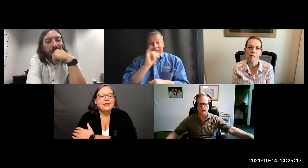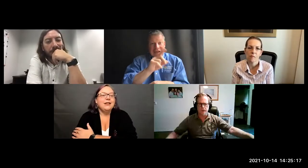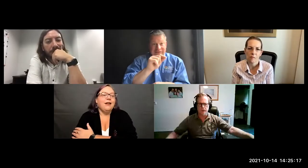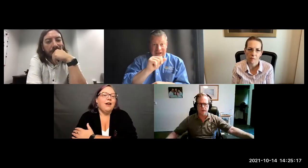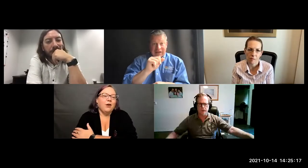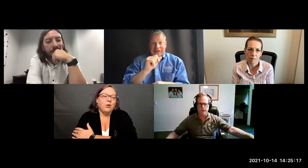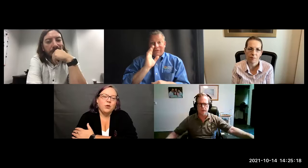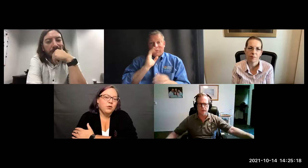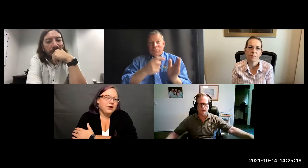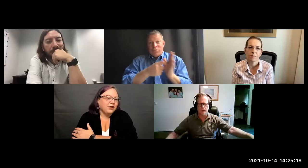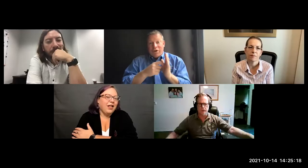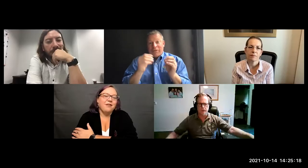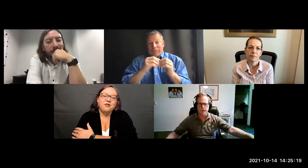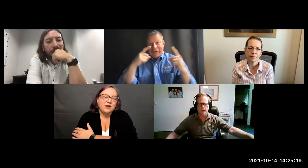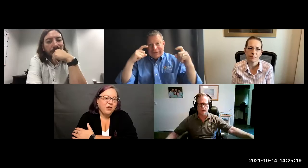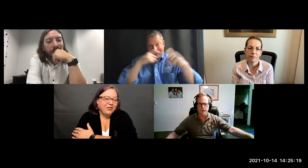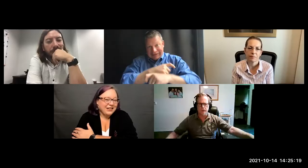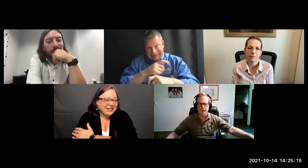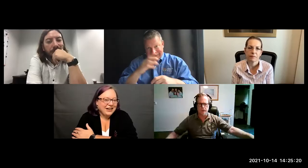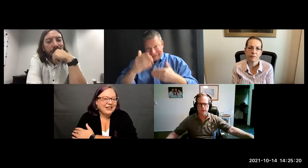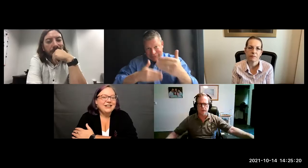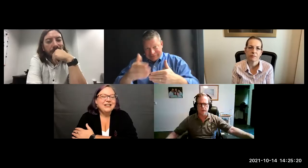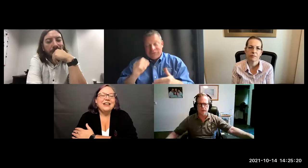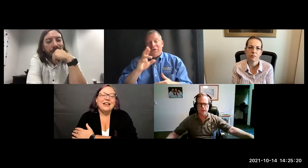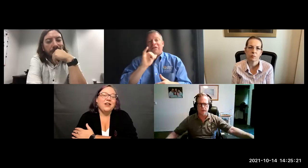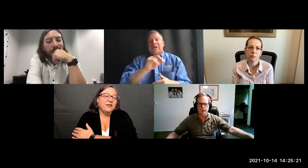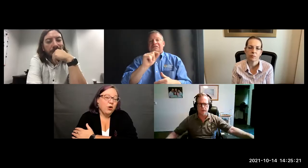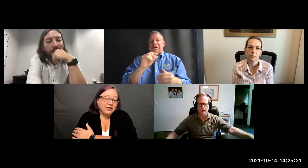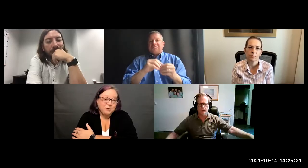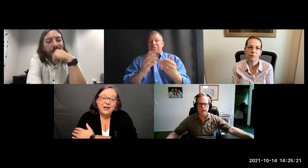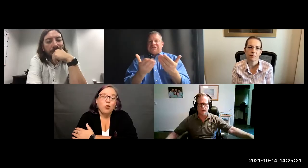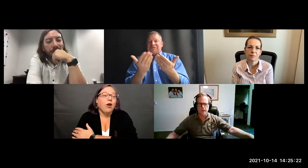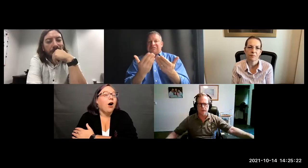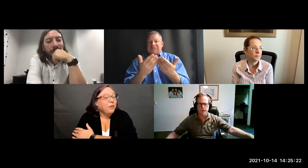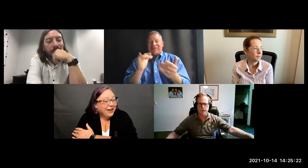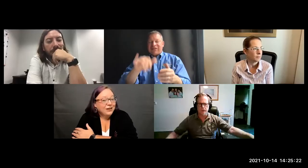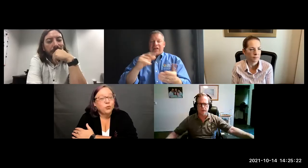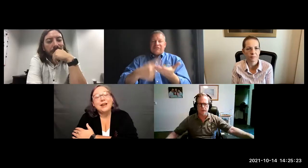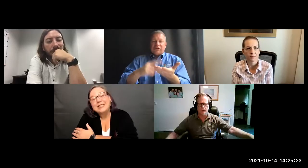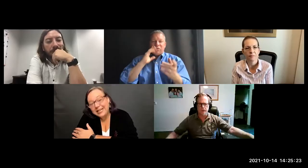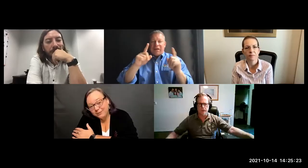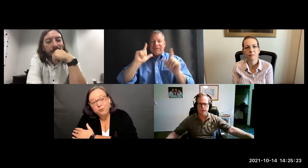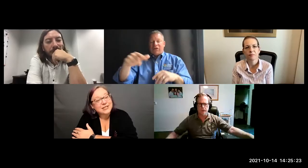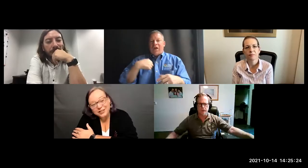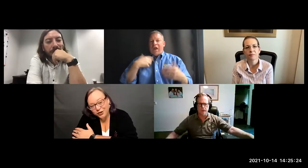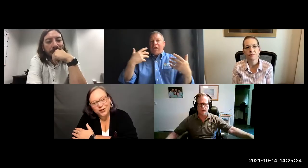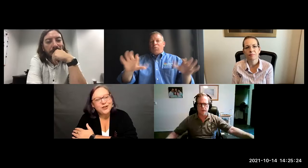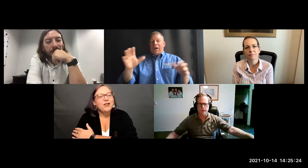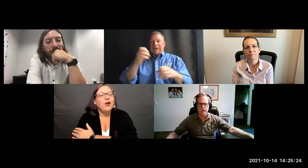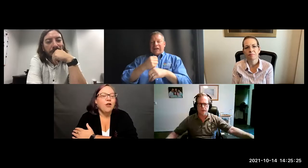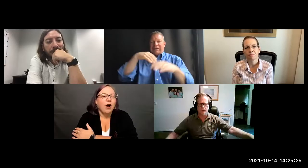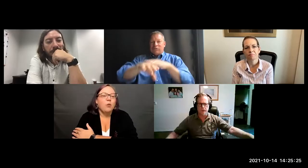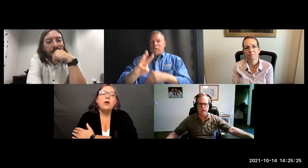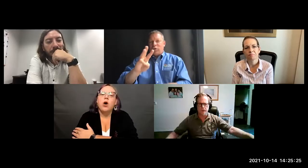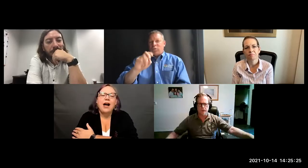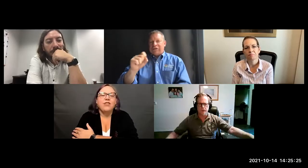process, we will have to figure out that data and if it's going to be a more complicated red taped procedure